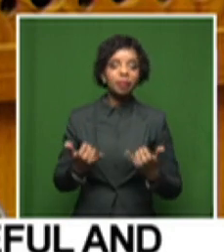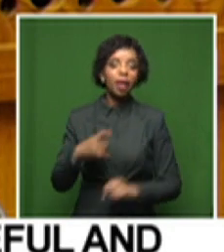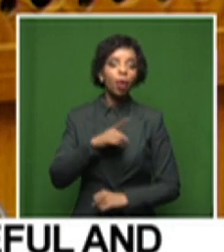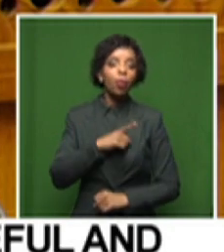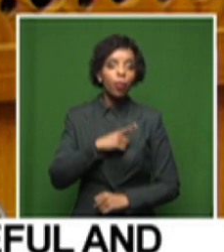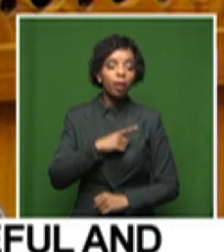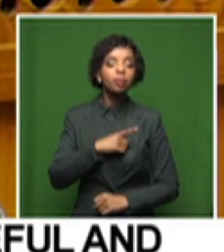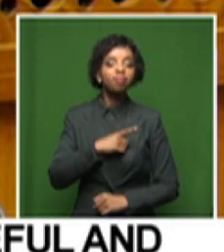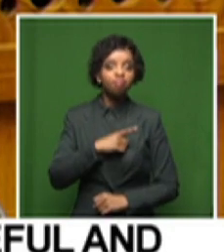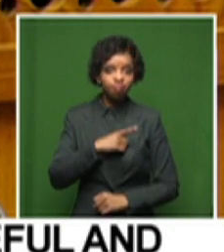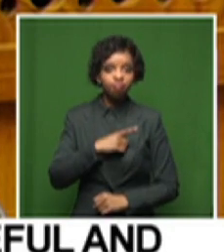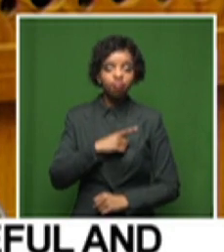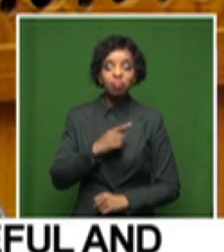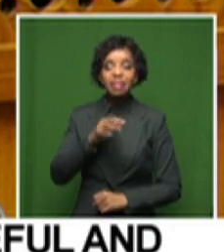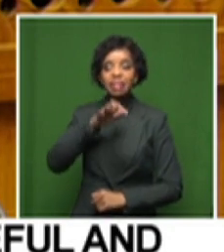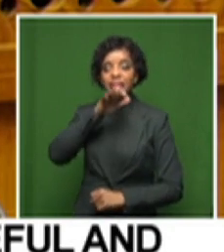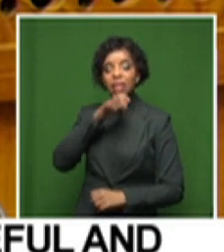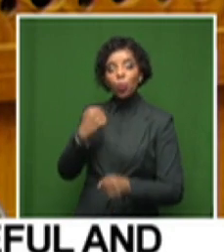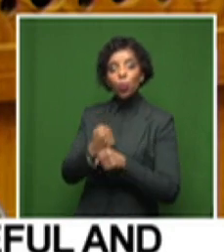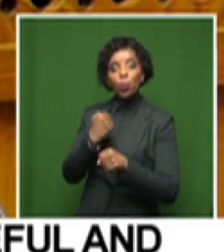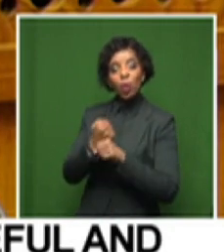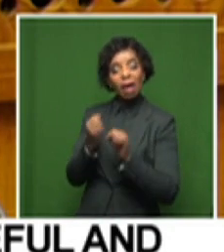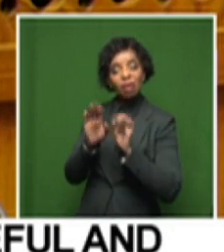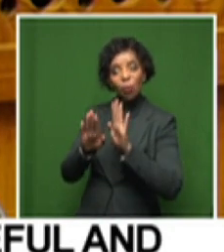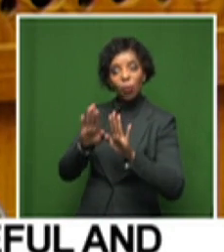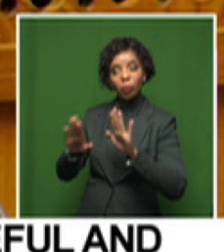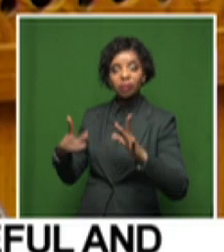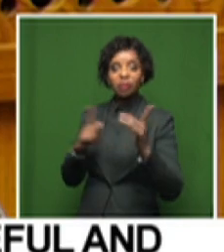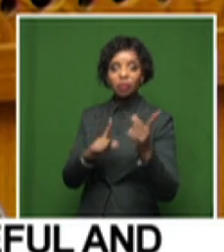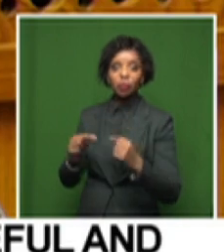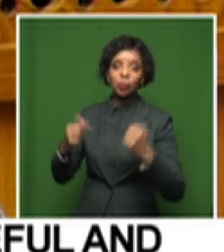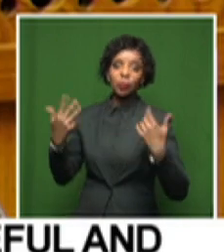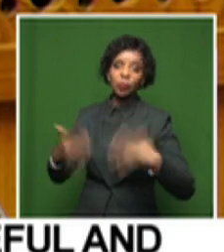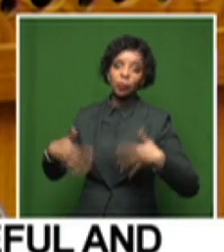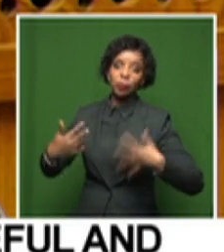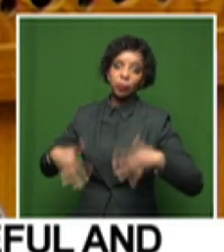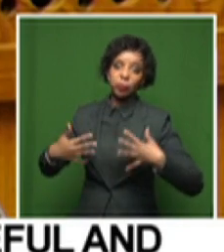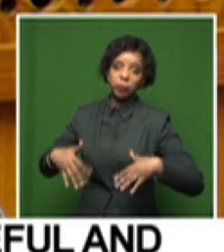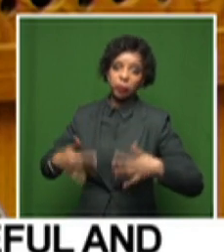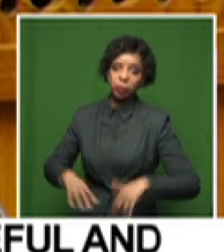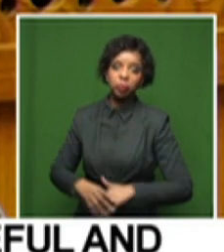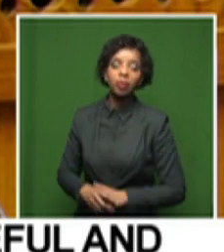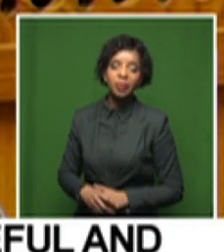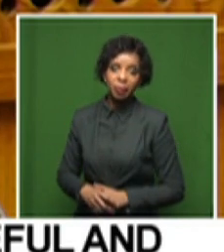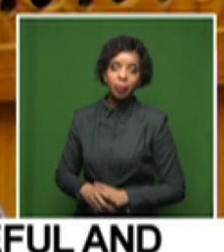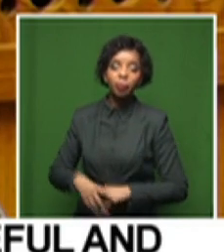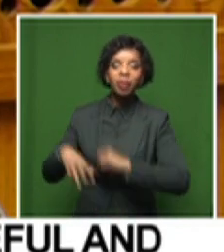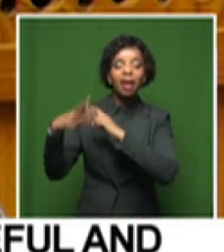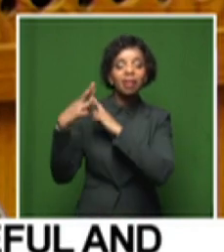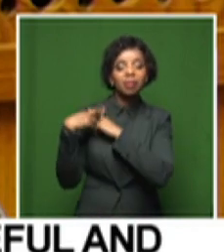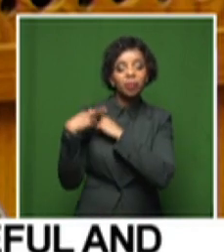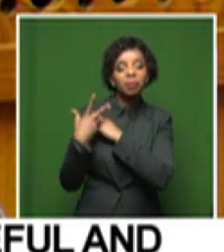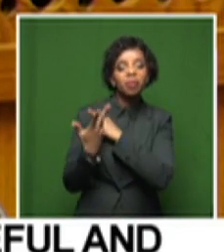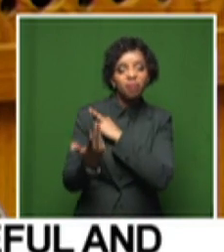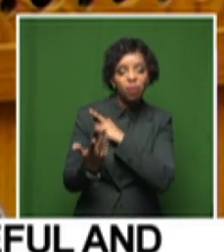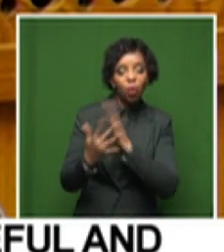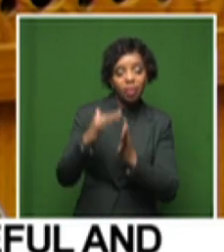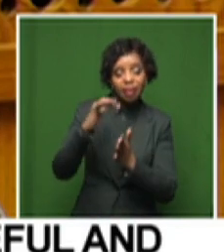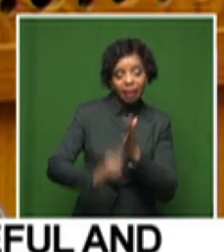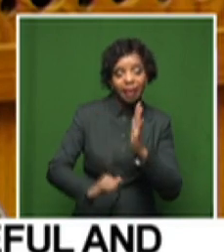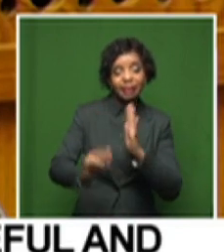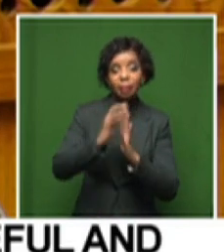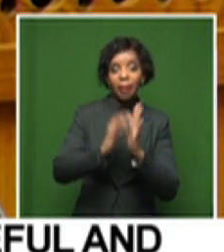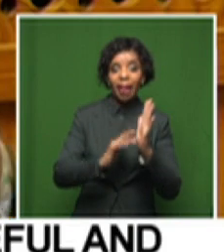finance for the work they've done already. They have the responsibility for steering the consideration of the tax bills,